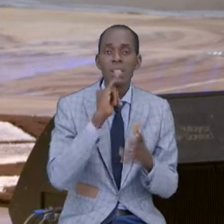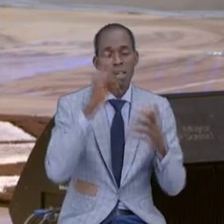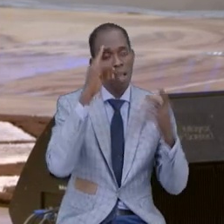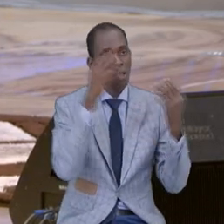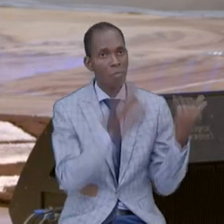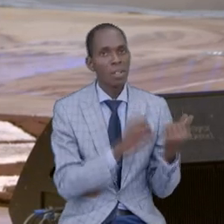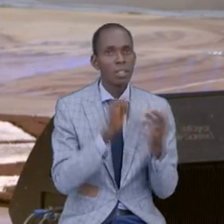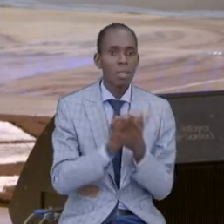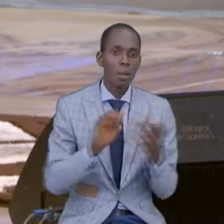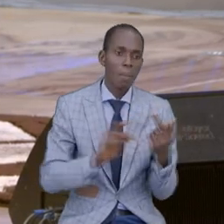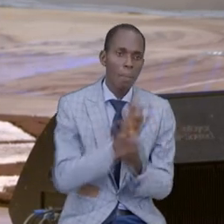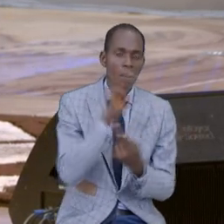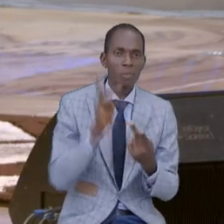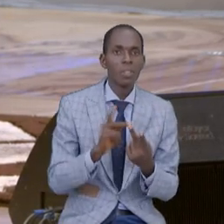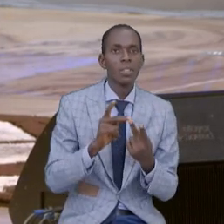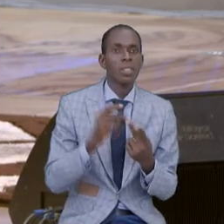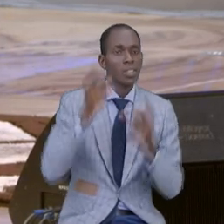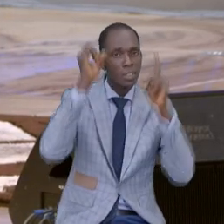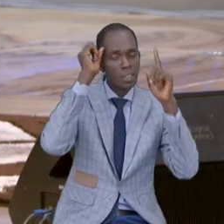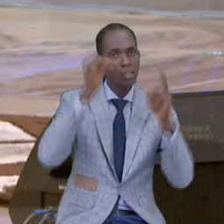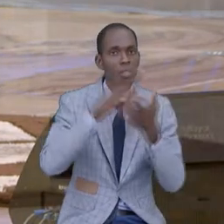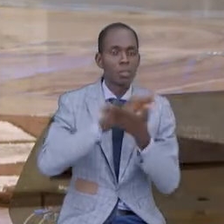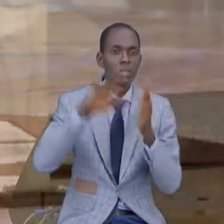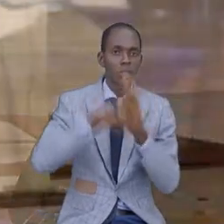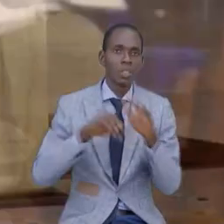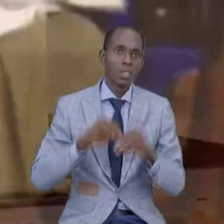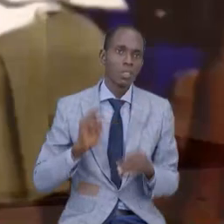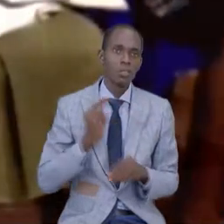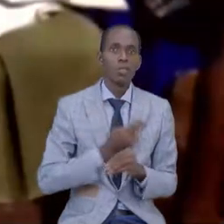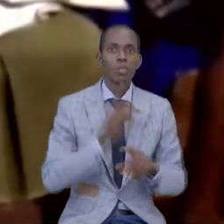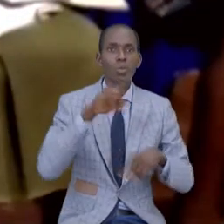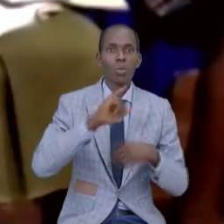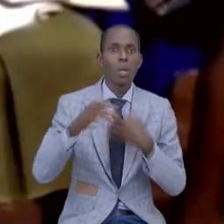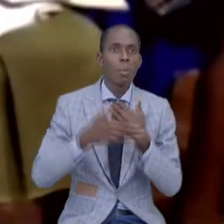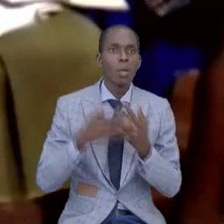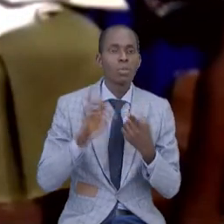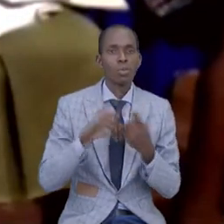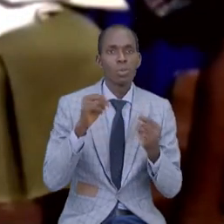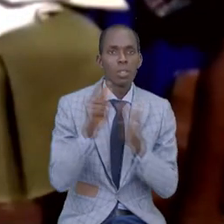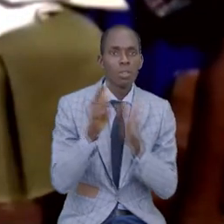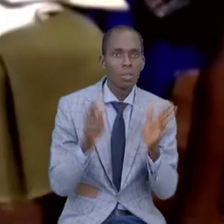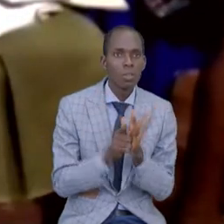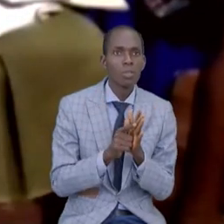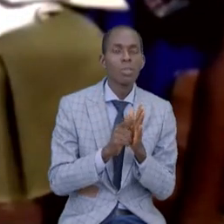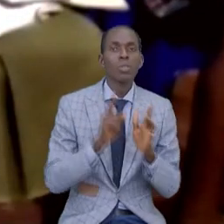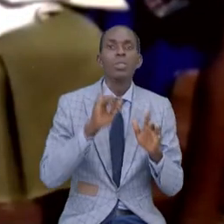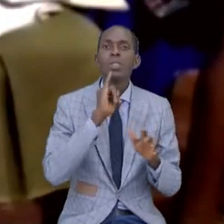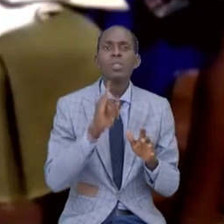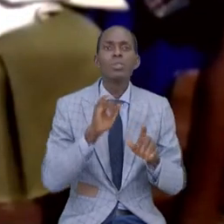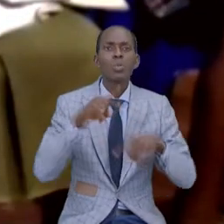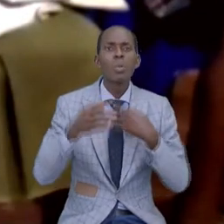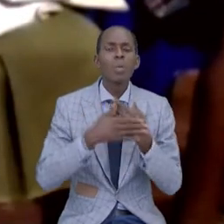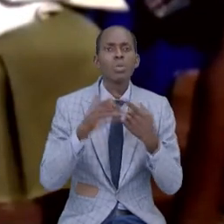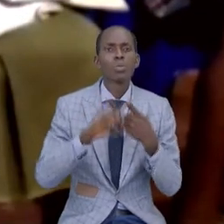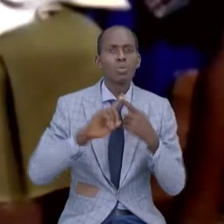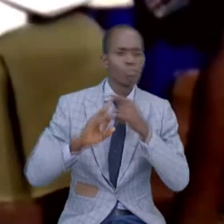that perfects his righteousness in us. Going back to the law is going to punish